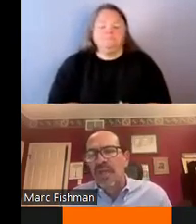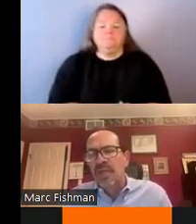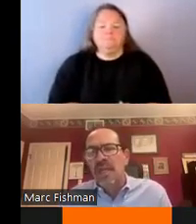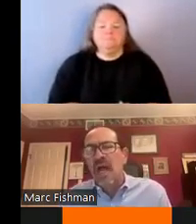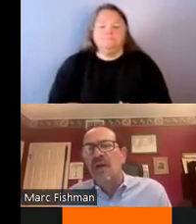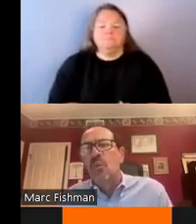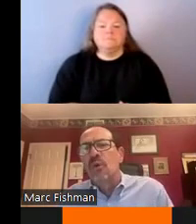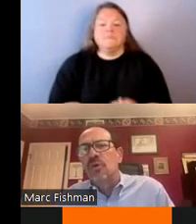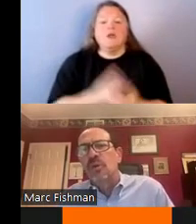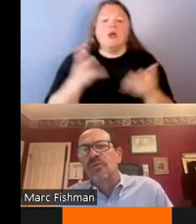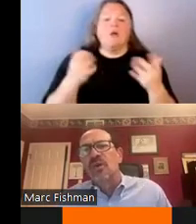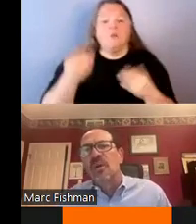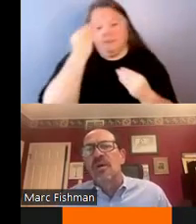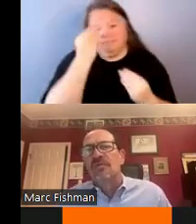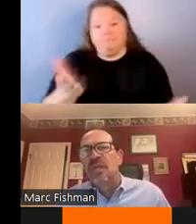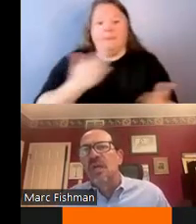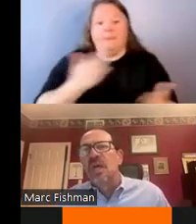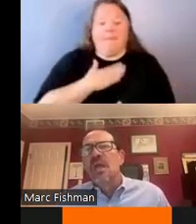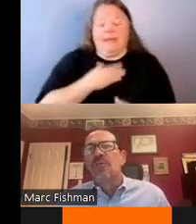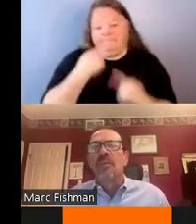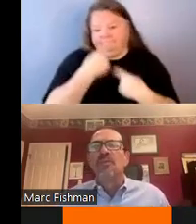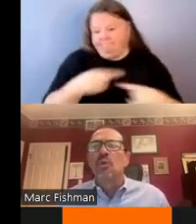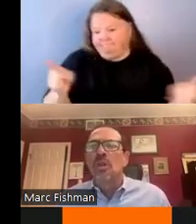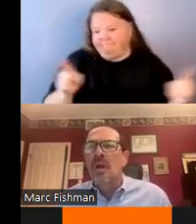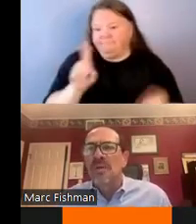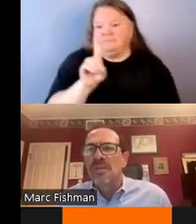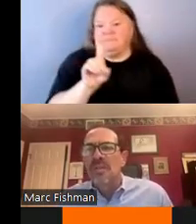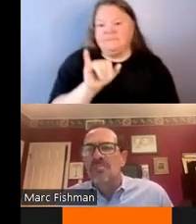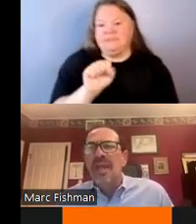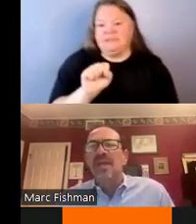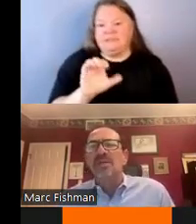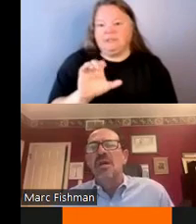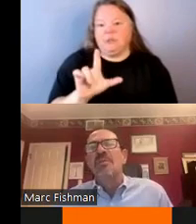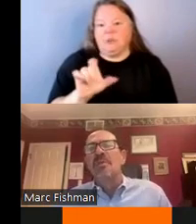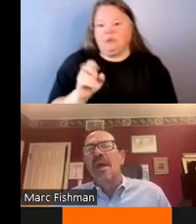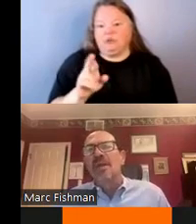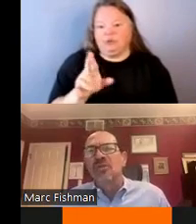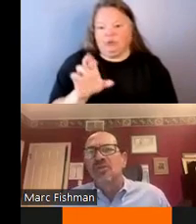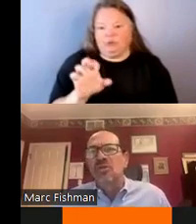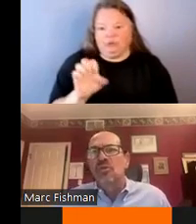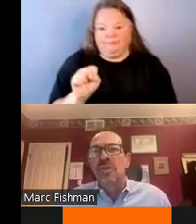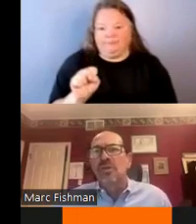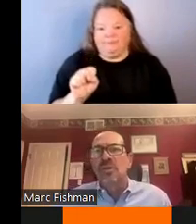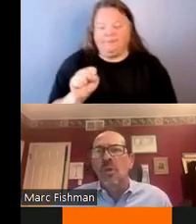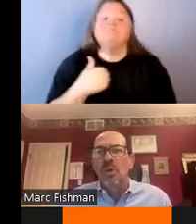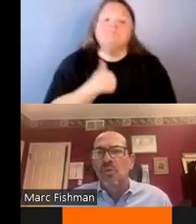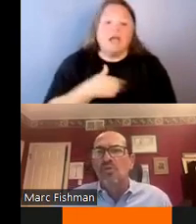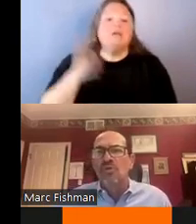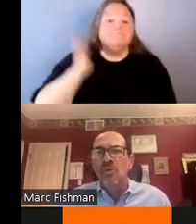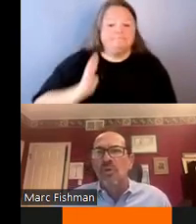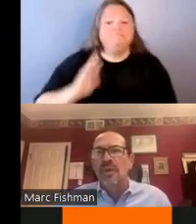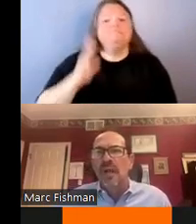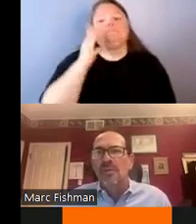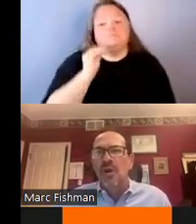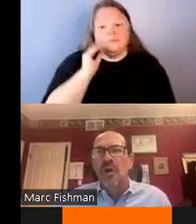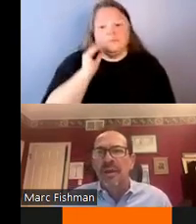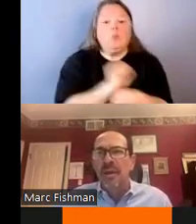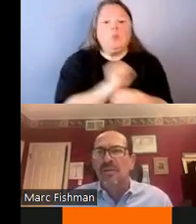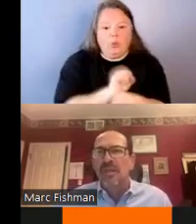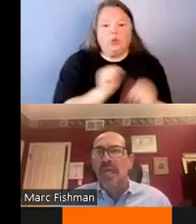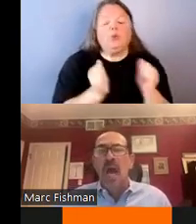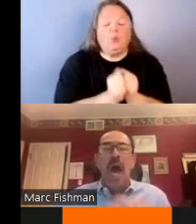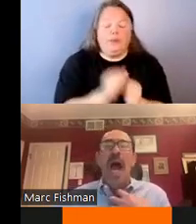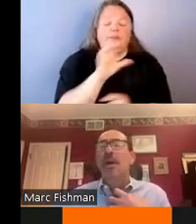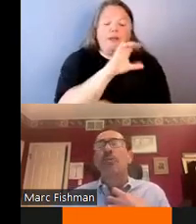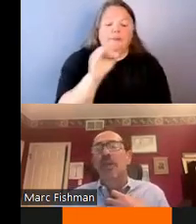important thing is that I've worked with some of the pharmaceutical companies that make some of the medicines that treat opioid use disorder that I'll be talking